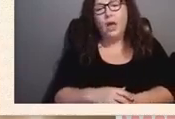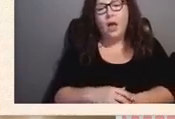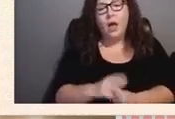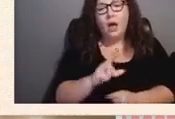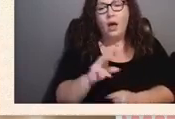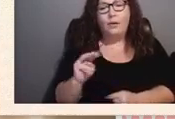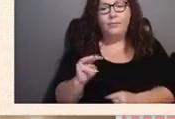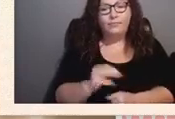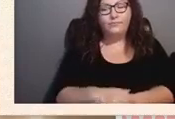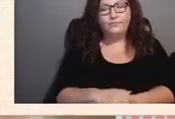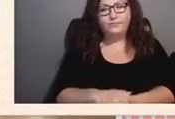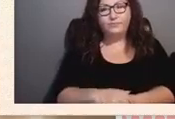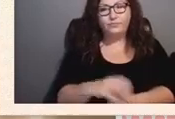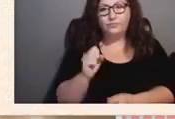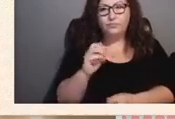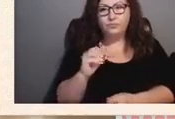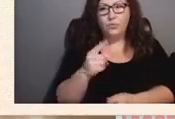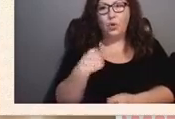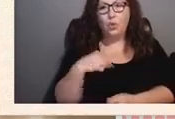So